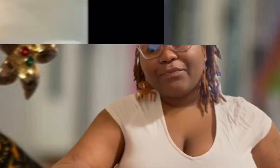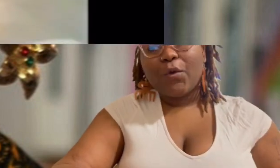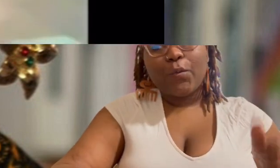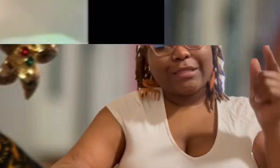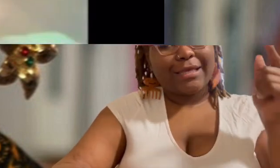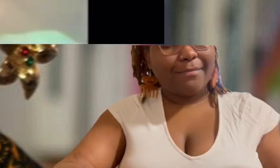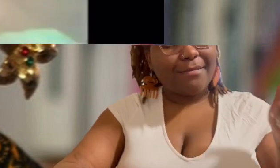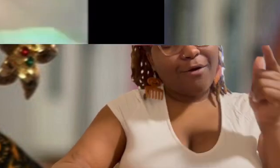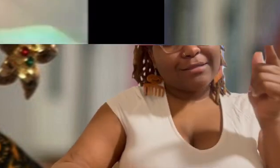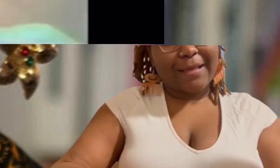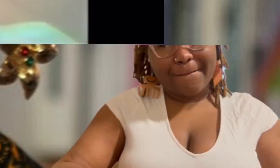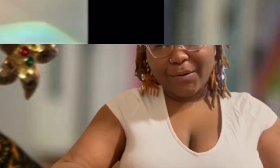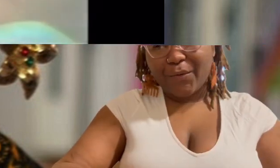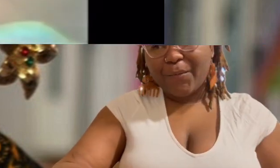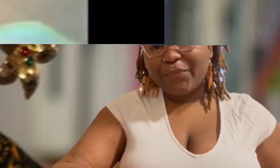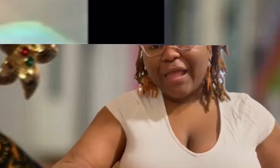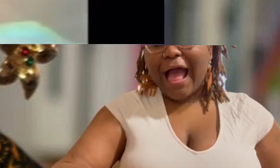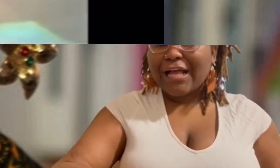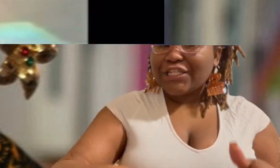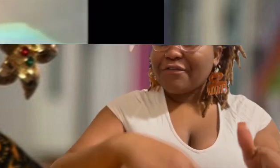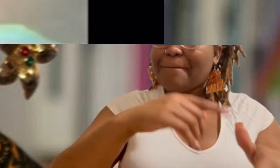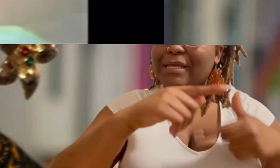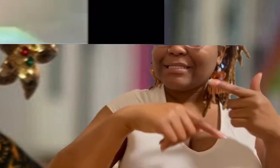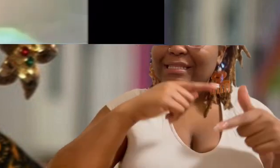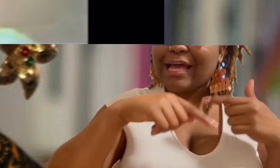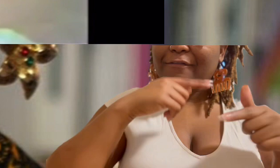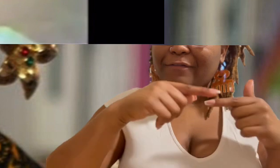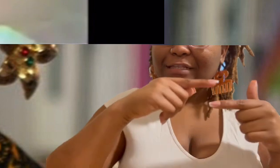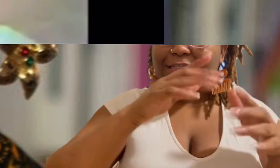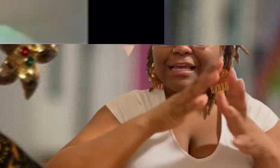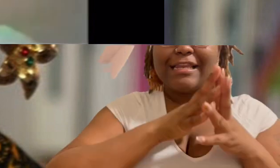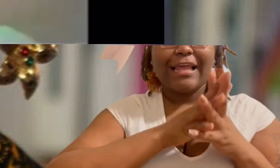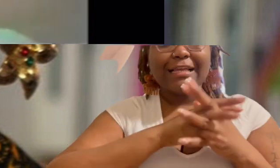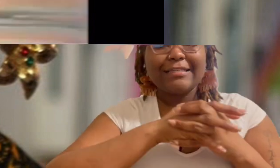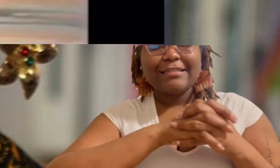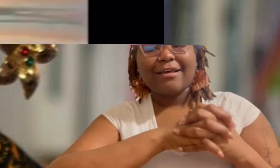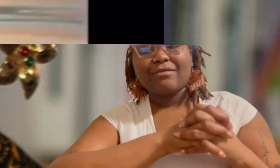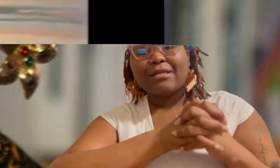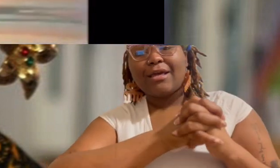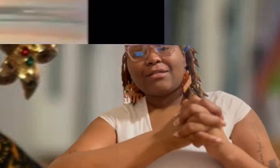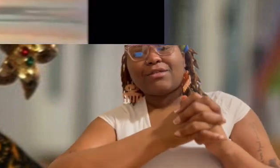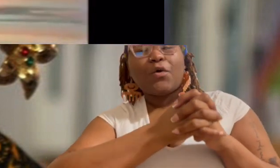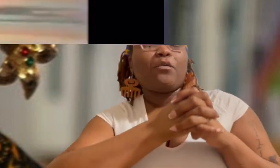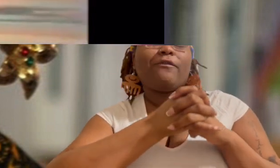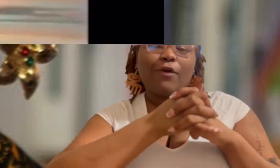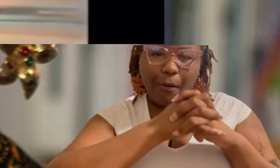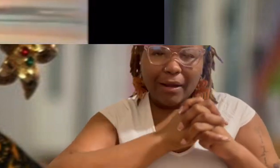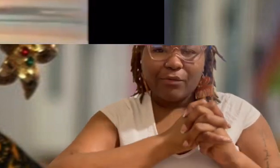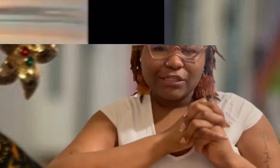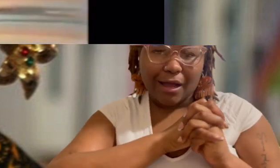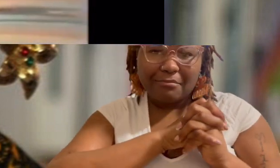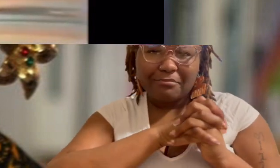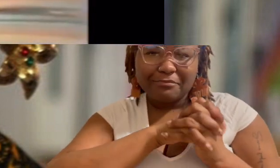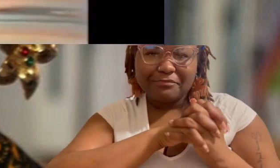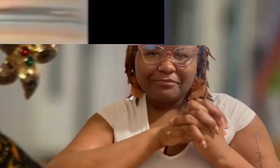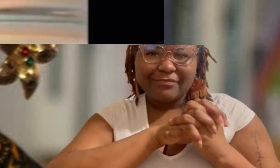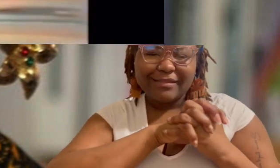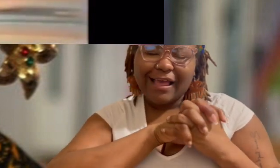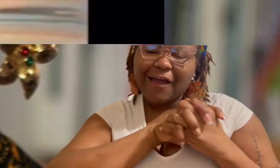1977 with Gimme More Tempo, and she repeated that feat in 1978 with Come Lewy